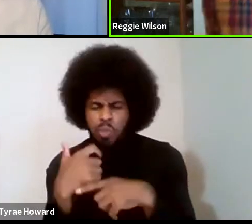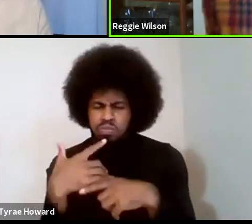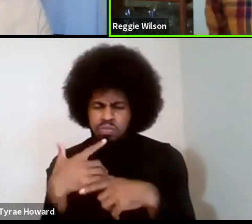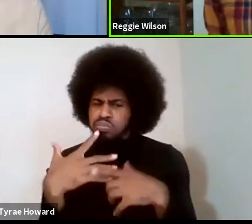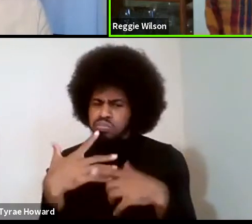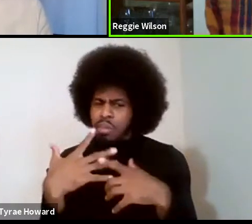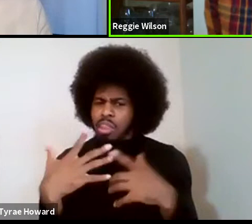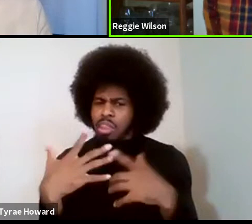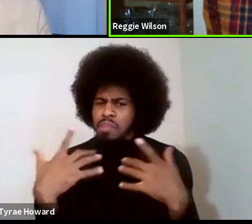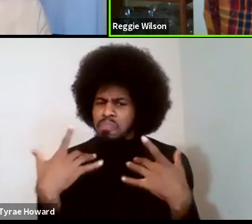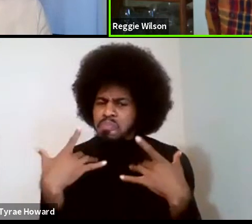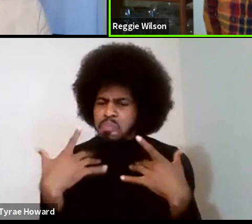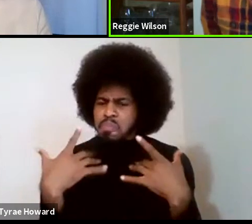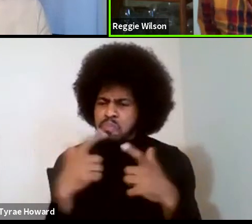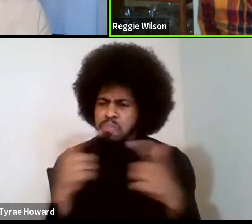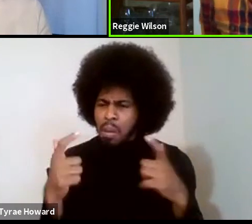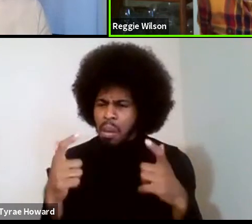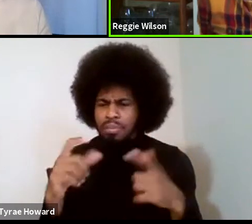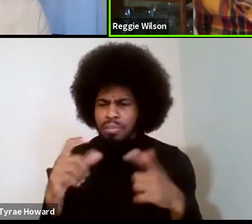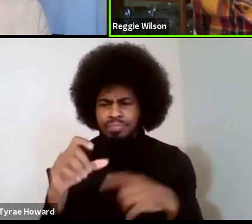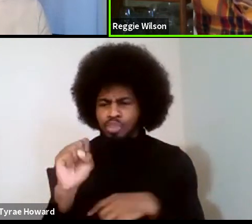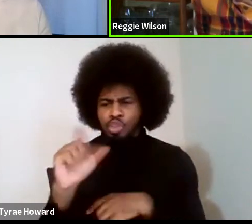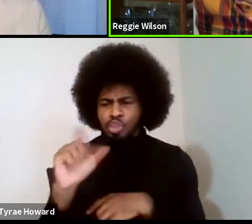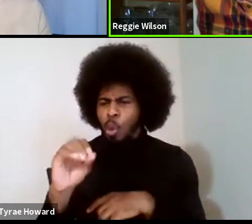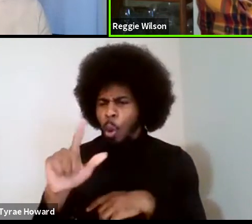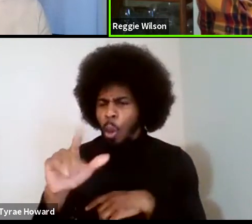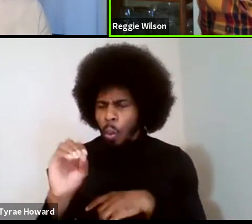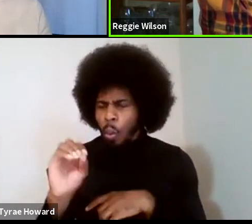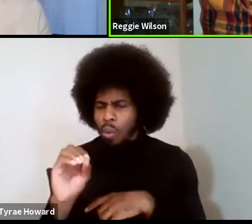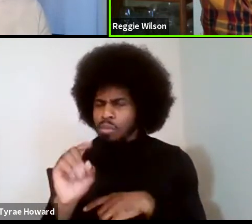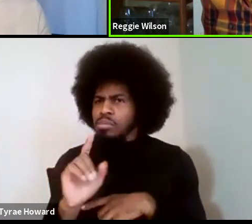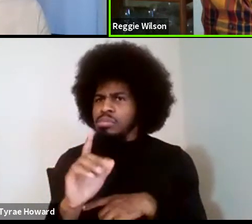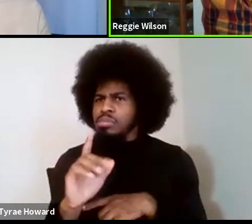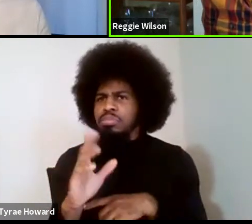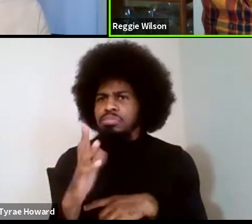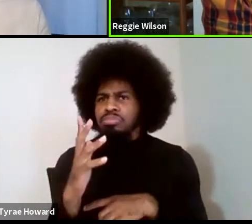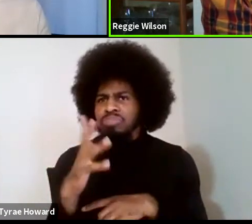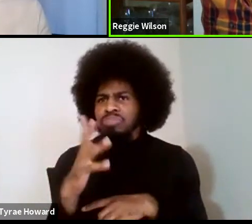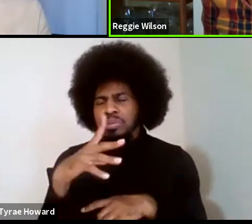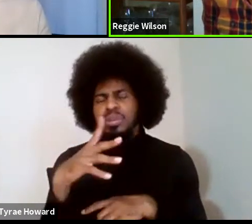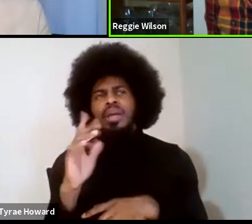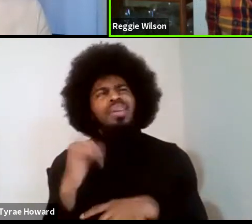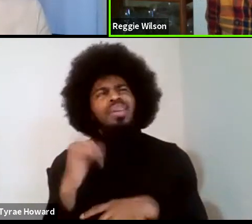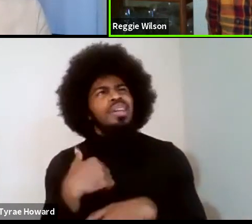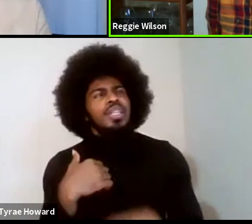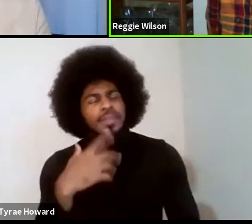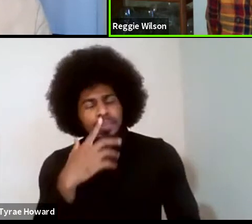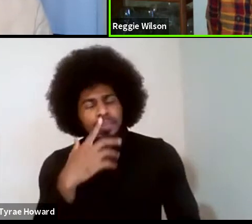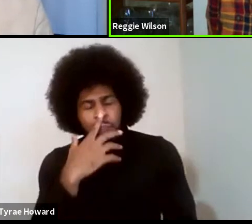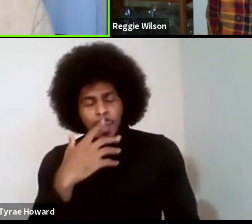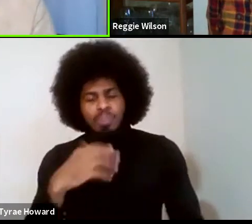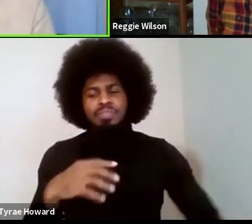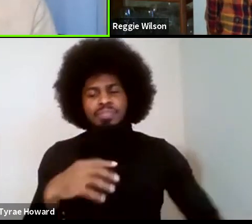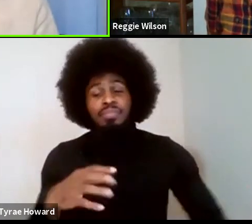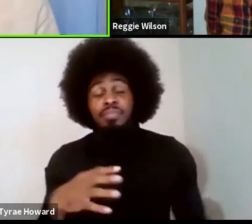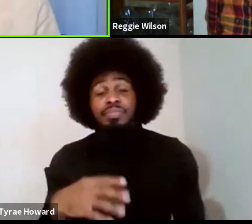And it was, I guess I was in my Black Bausch period.